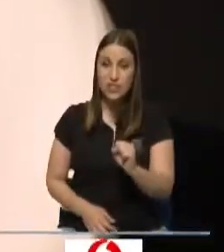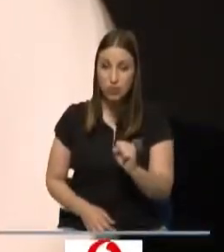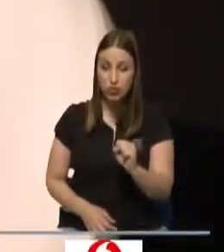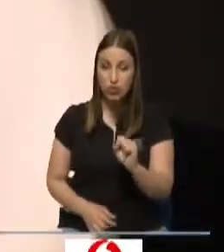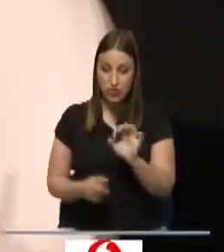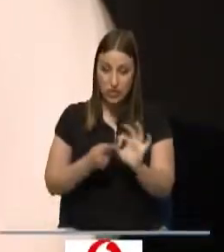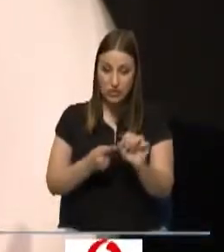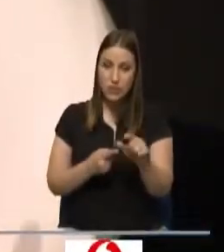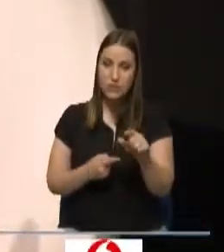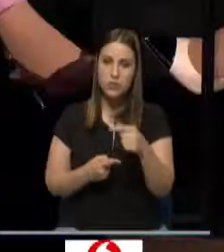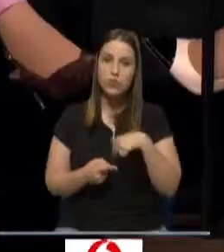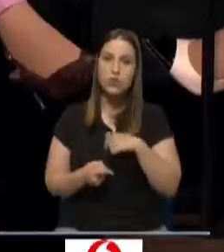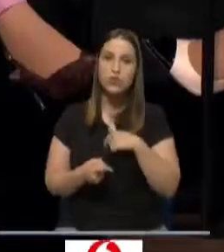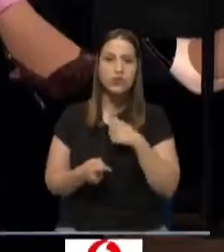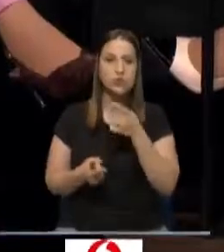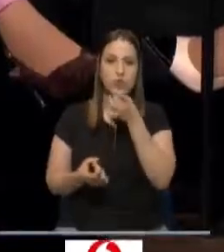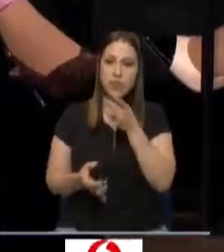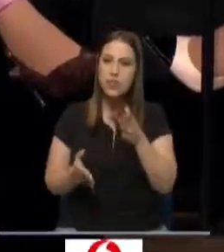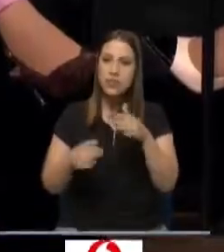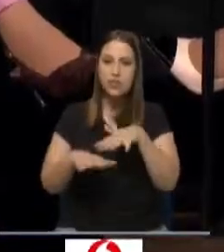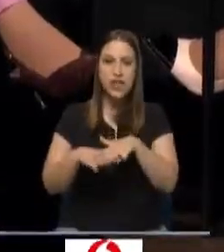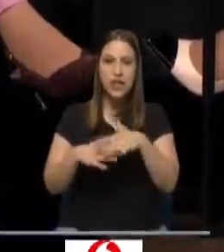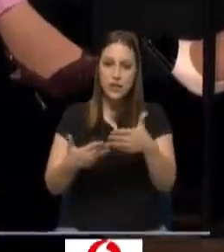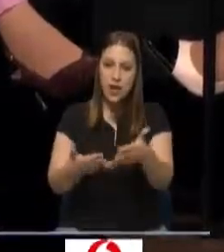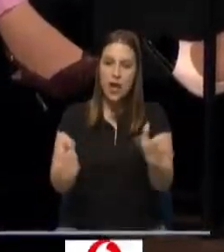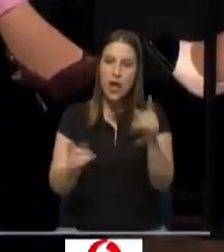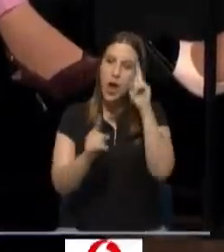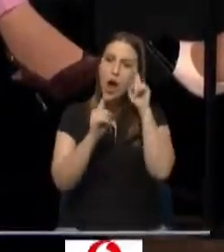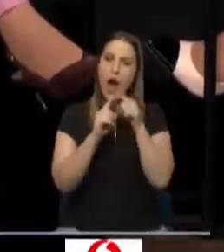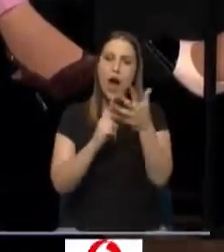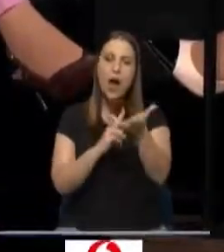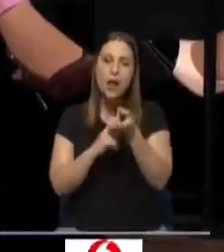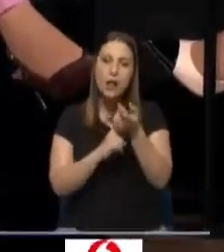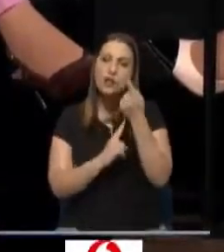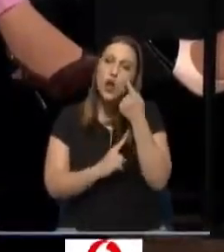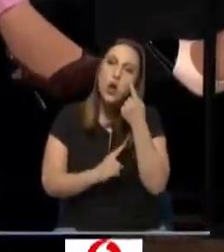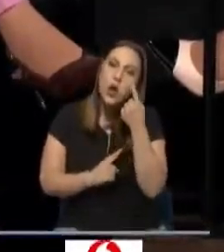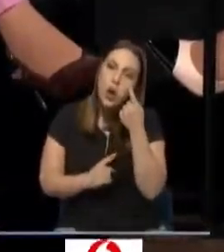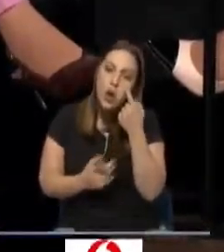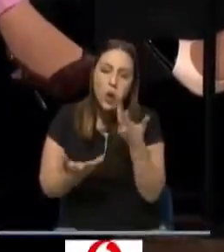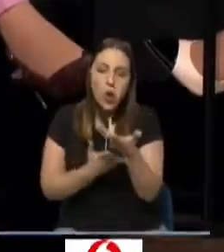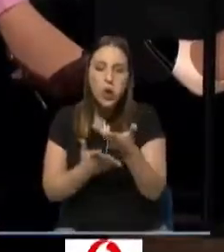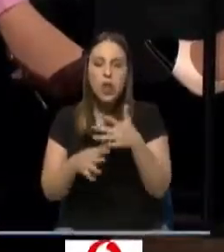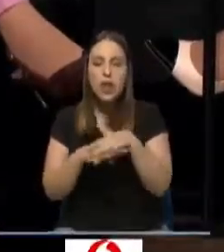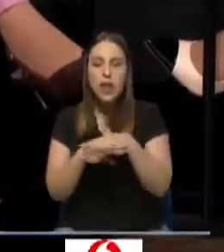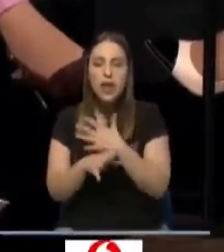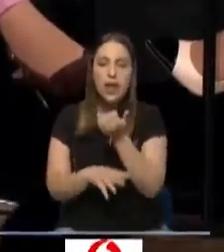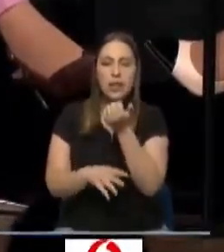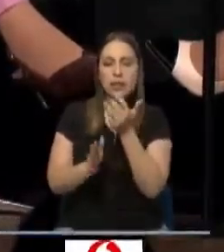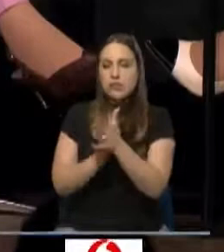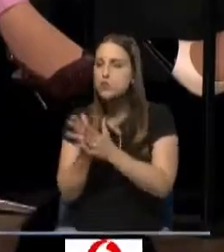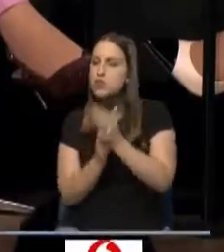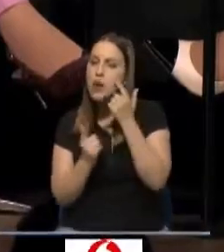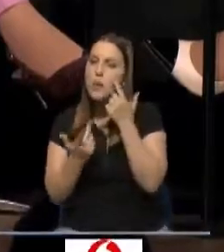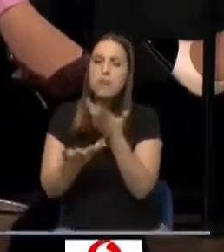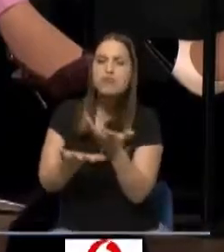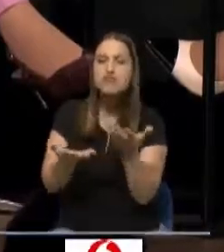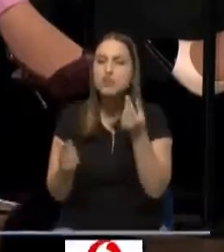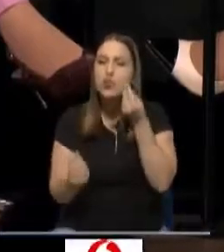asking me, 5G, we're going to leave the network open for clients to use this network and to